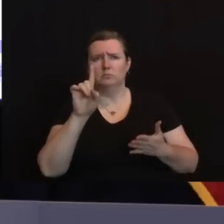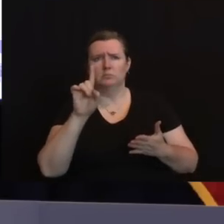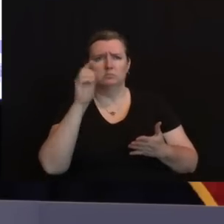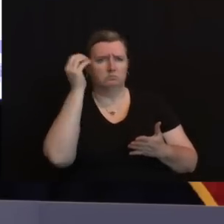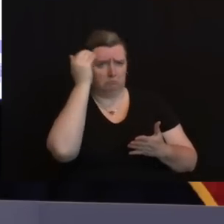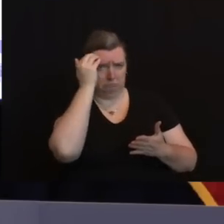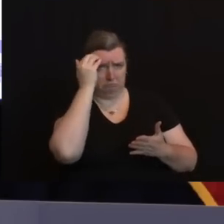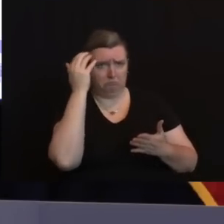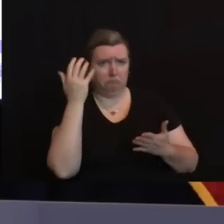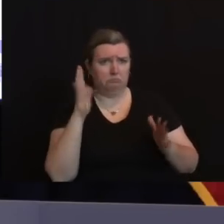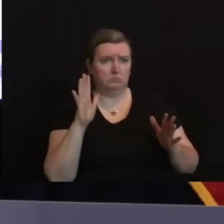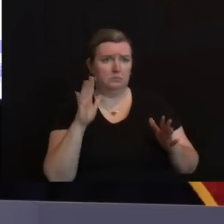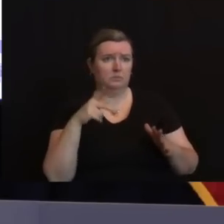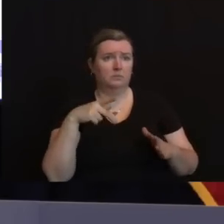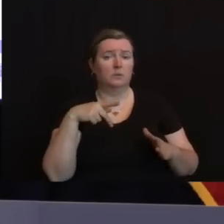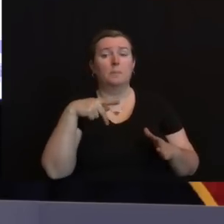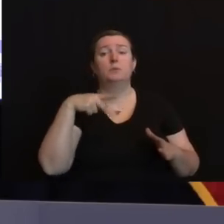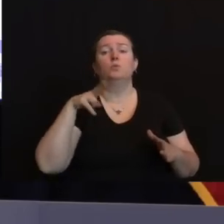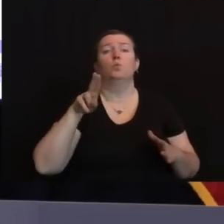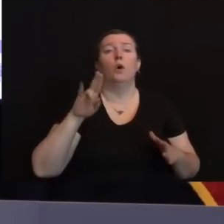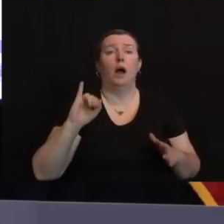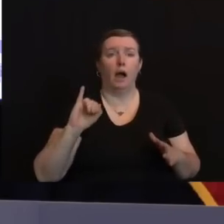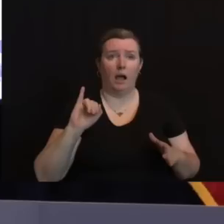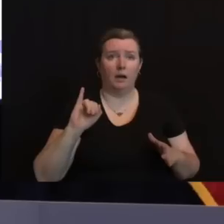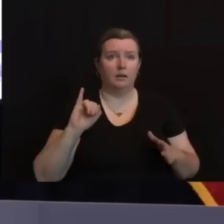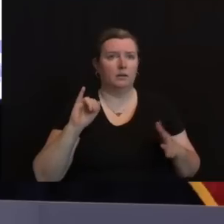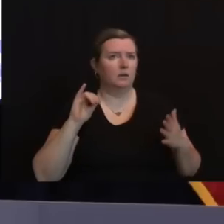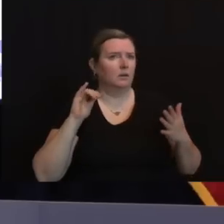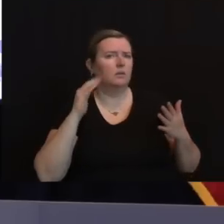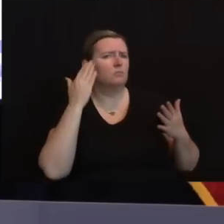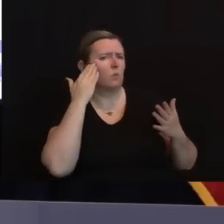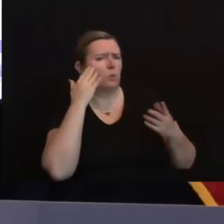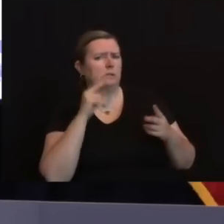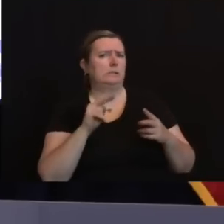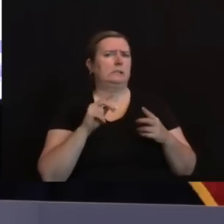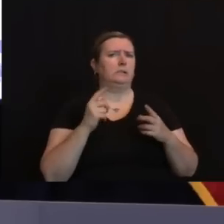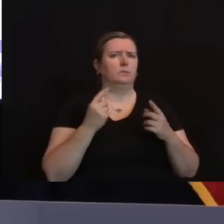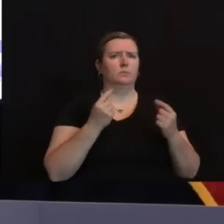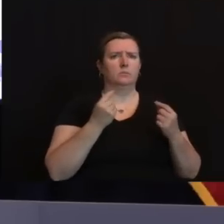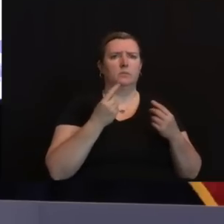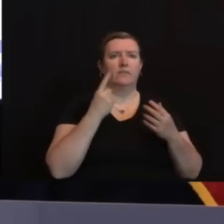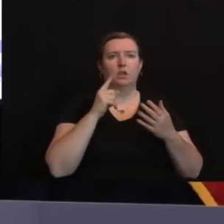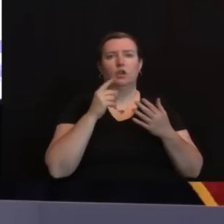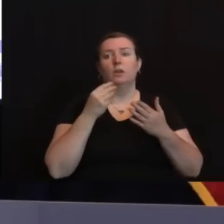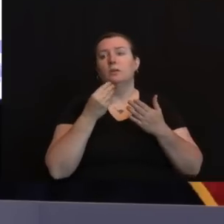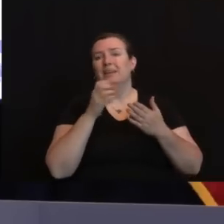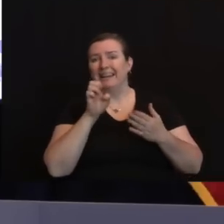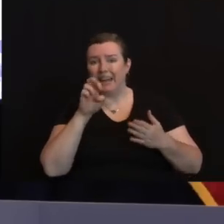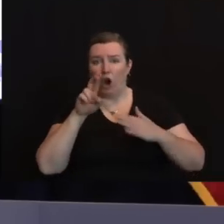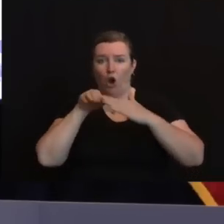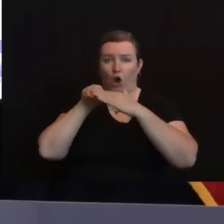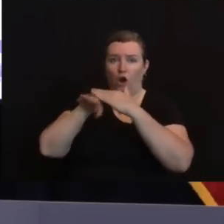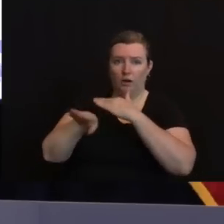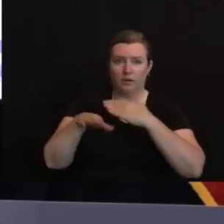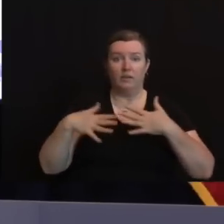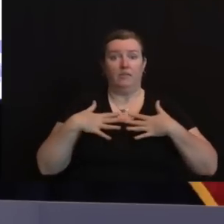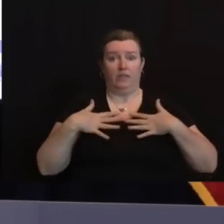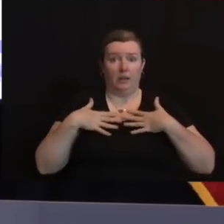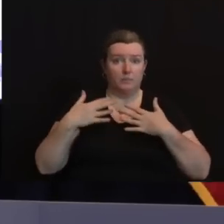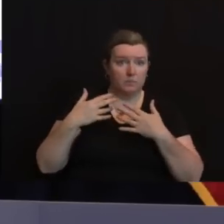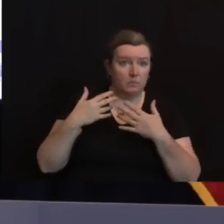in the PUIs, persons under investigation, people that come into the emergency room, perhaps with respiratory